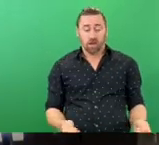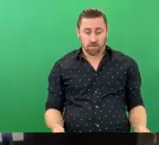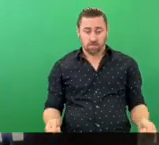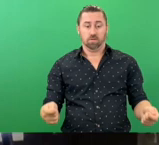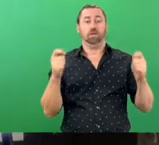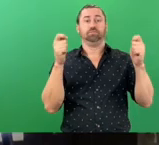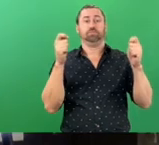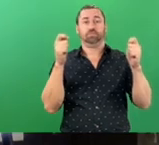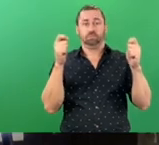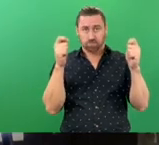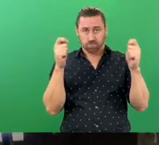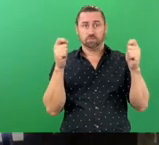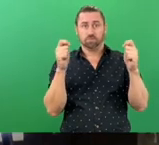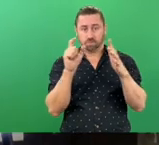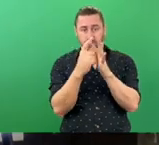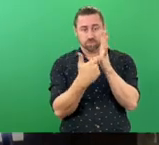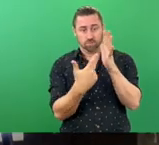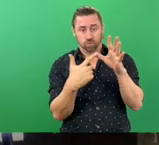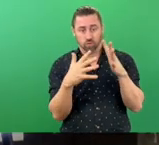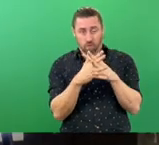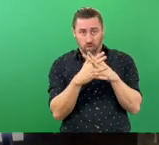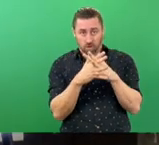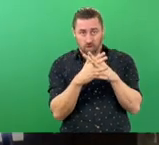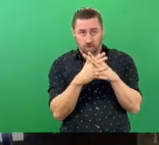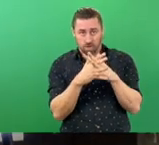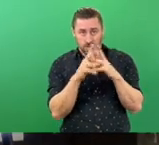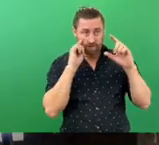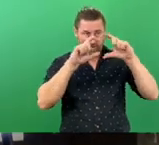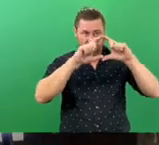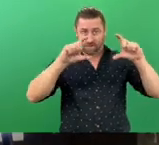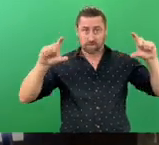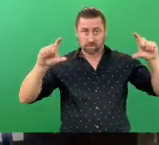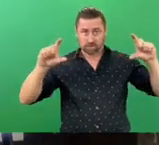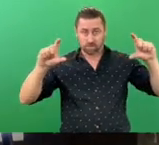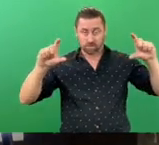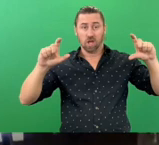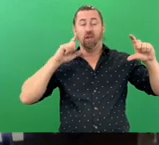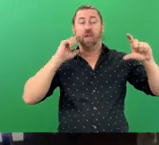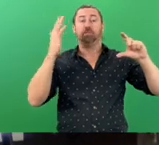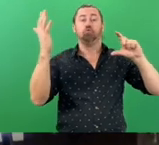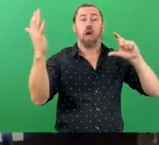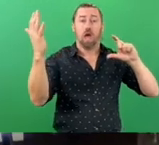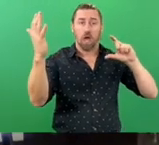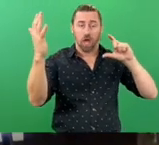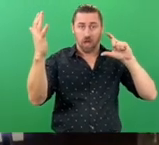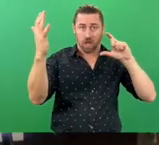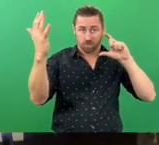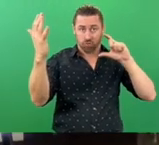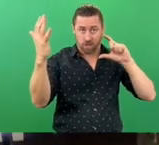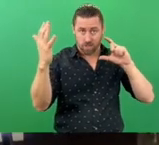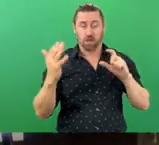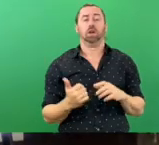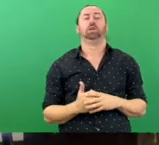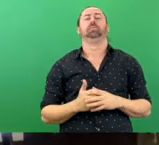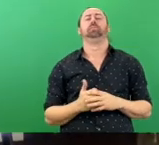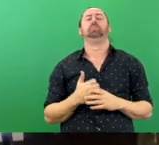expect then if I take that word draw and I hold up my mirror, right, in